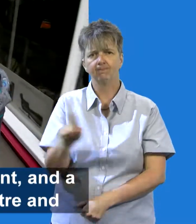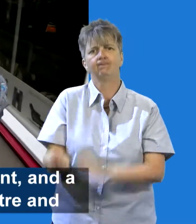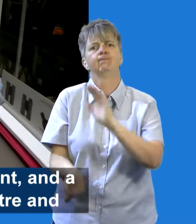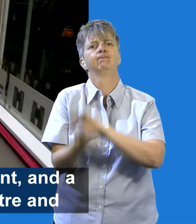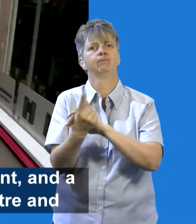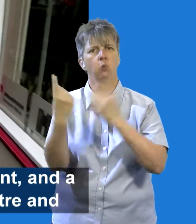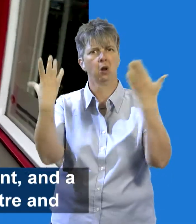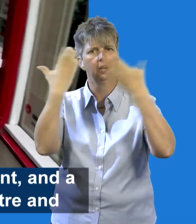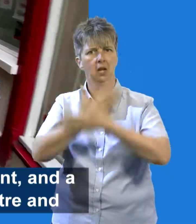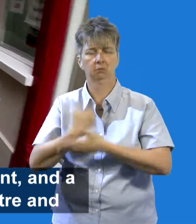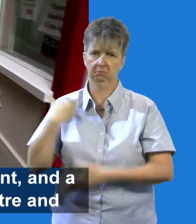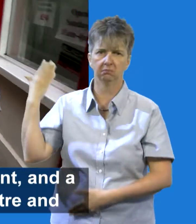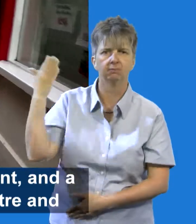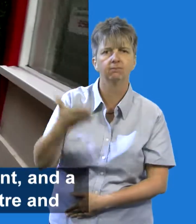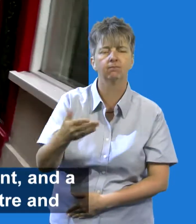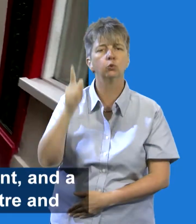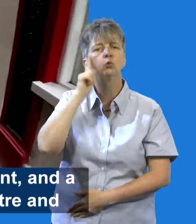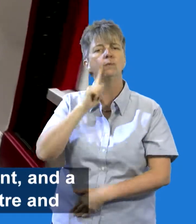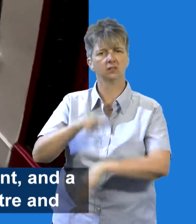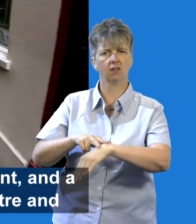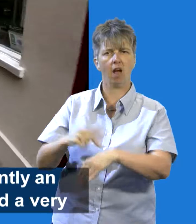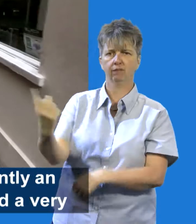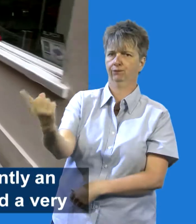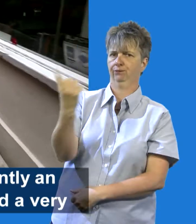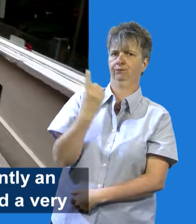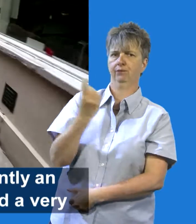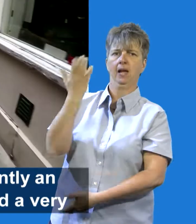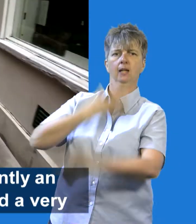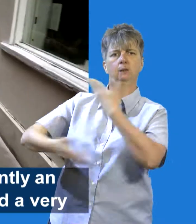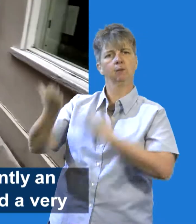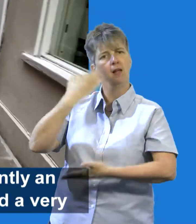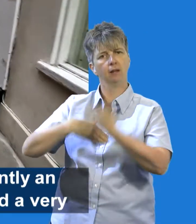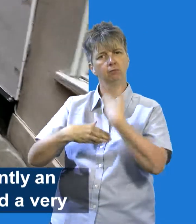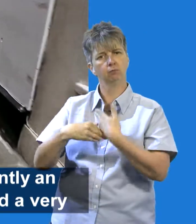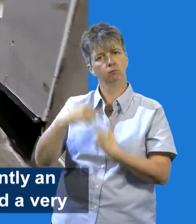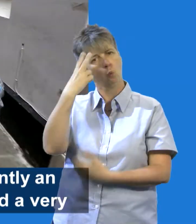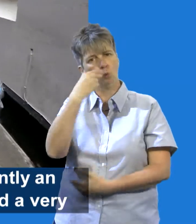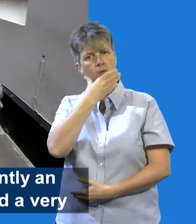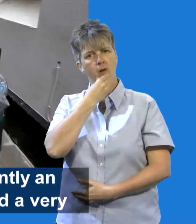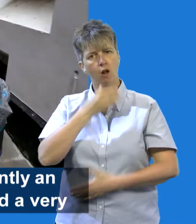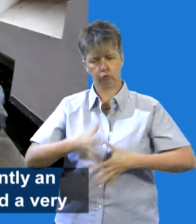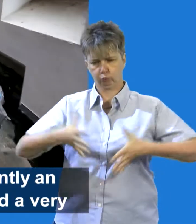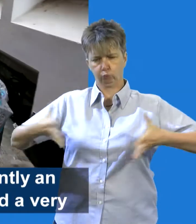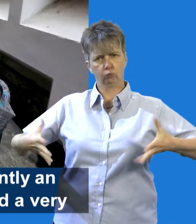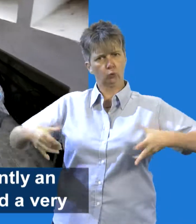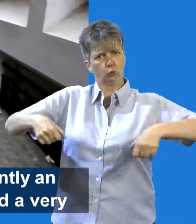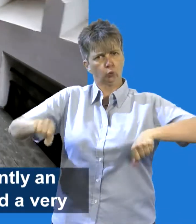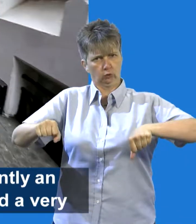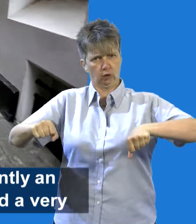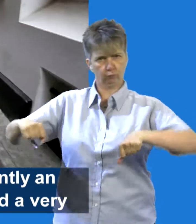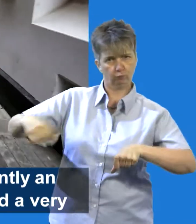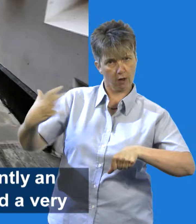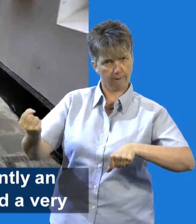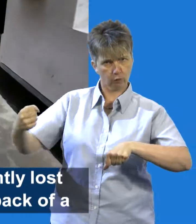night I went, and a lady came across from the theatre, and she then explained that apparently an elderly gentleman